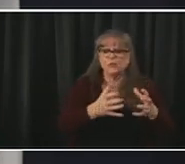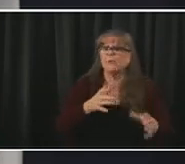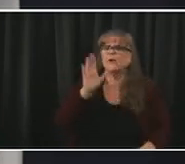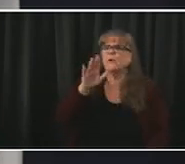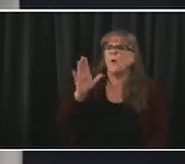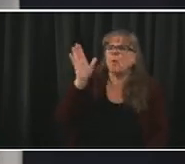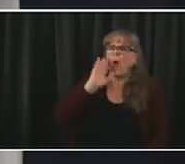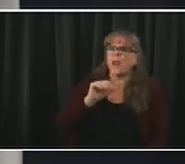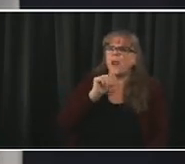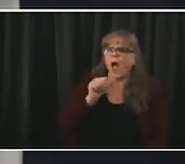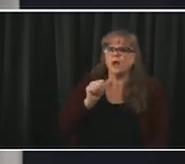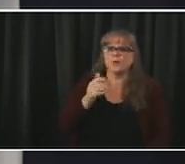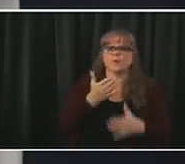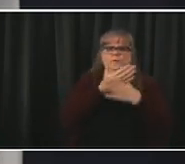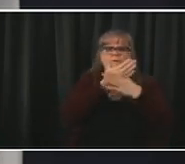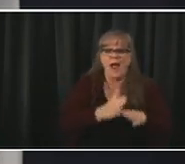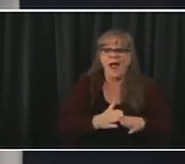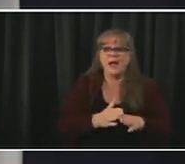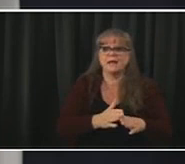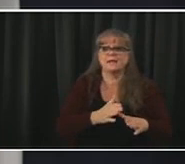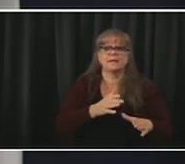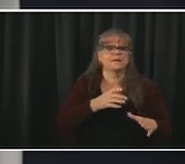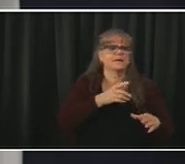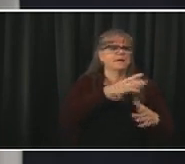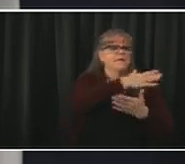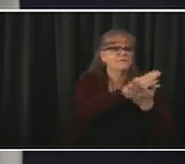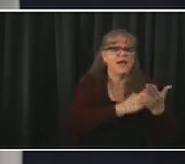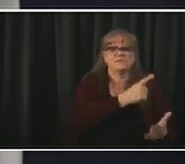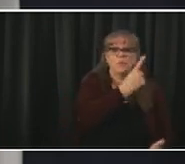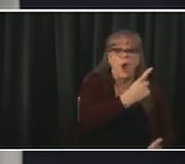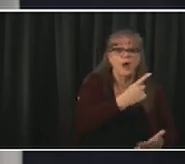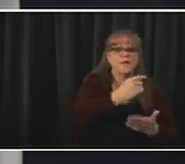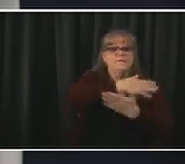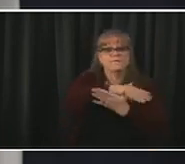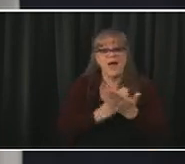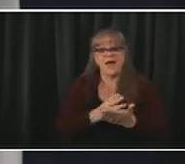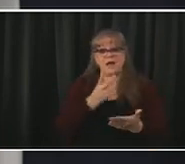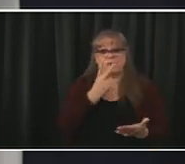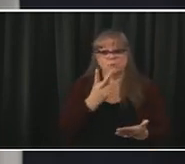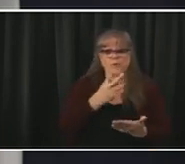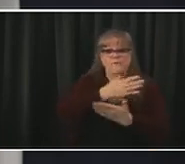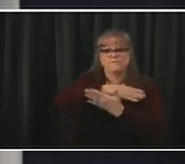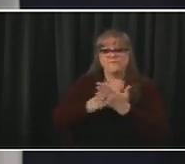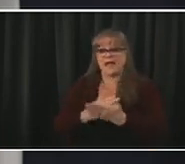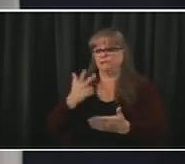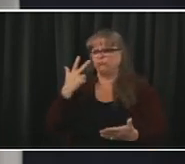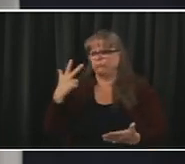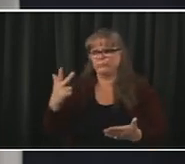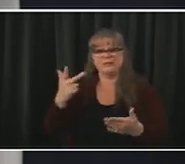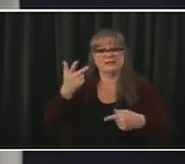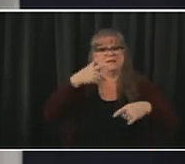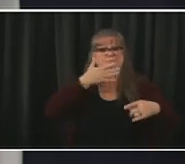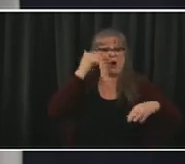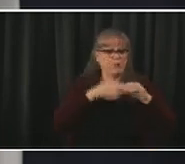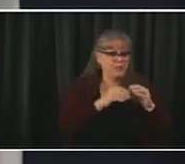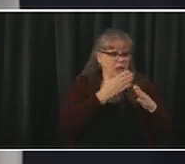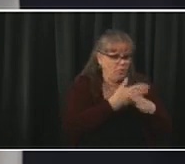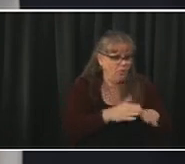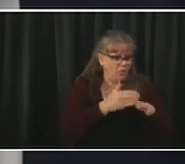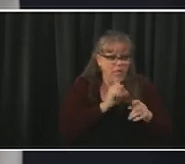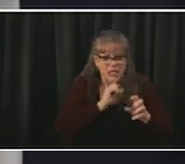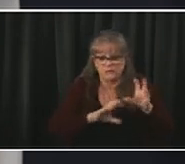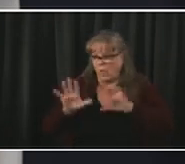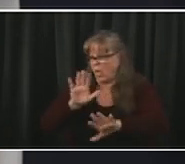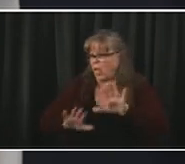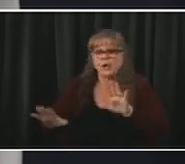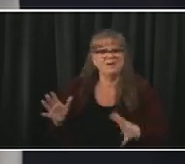up between phase one, phase two, phase three, phase four, and so on? Yeah, so we want to end all this complex phasing as